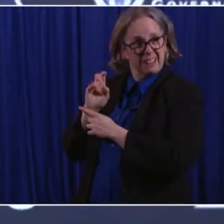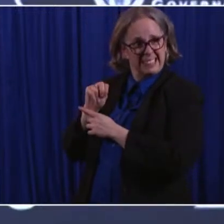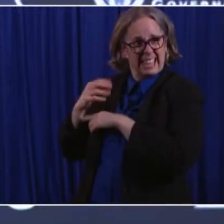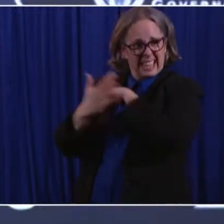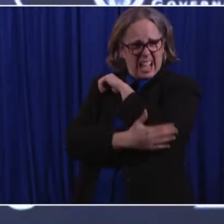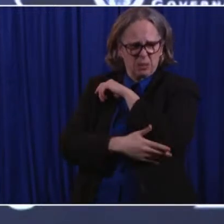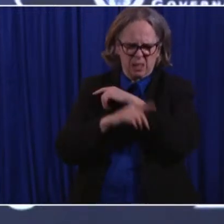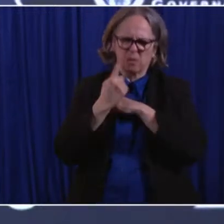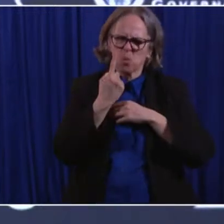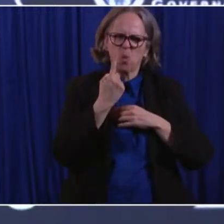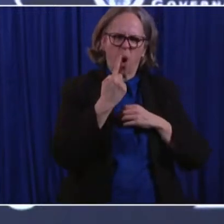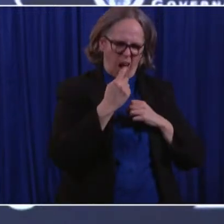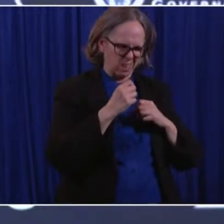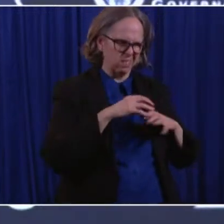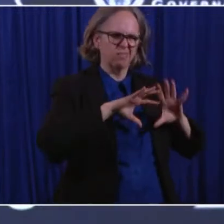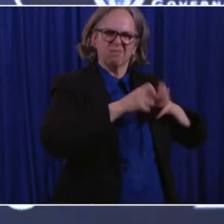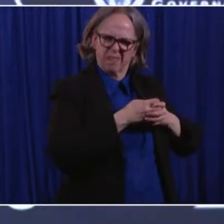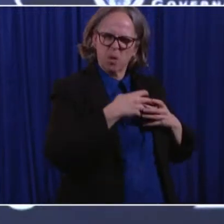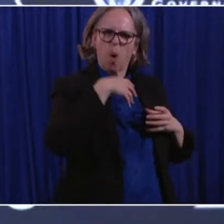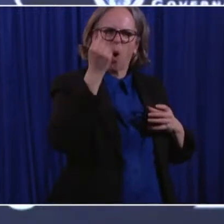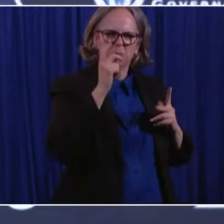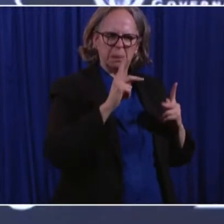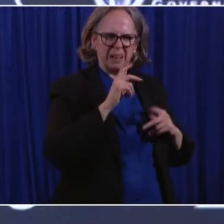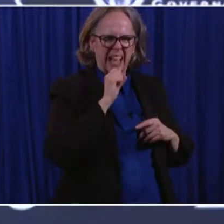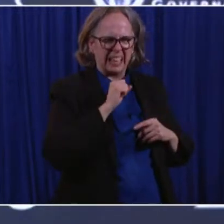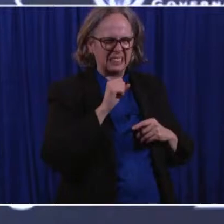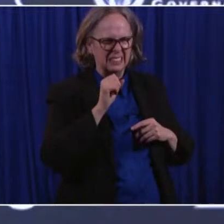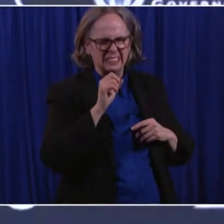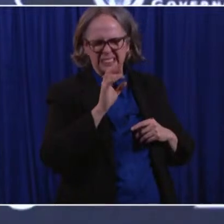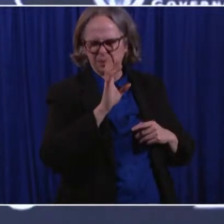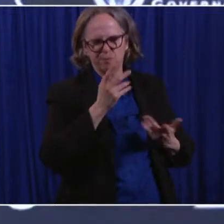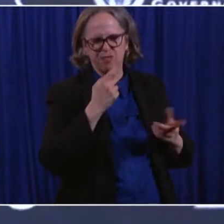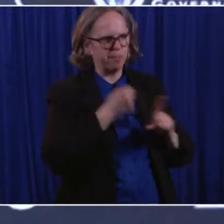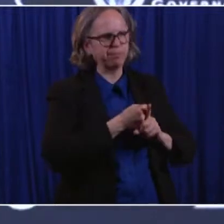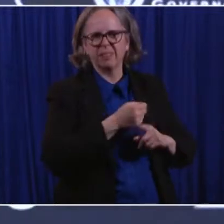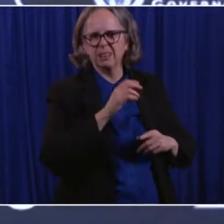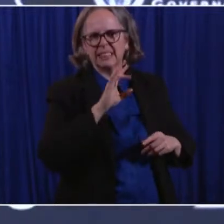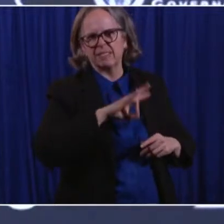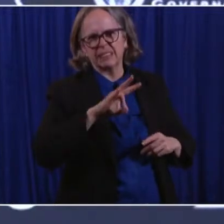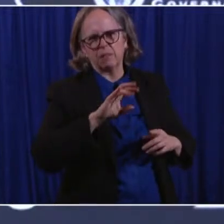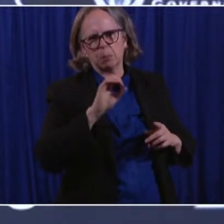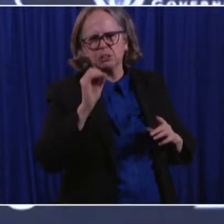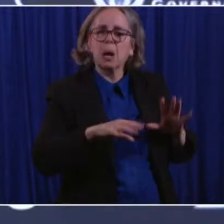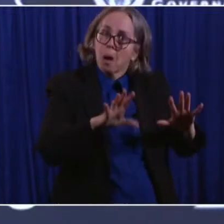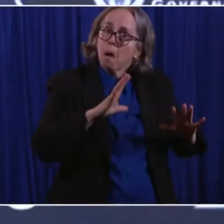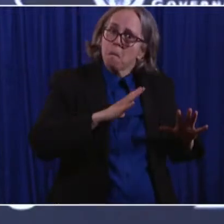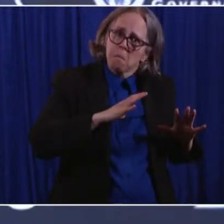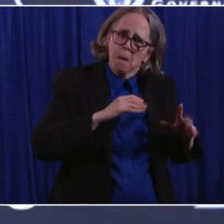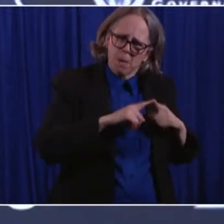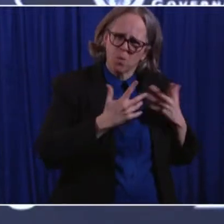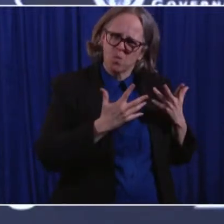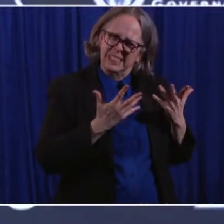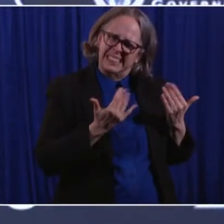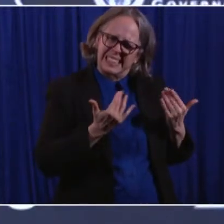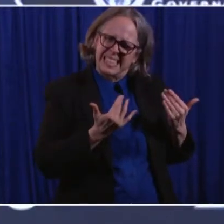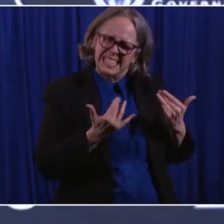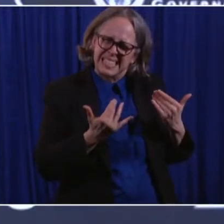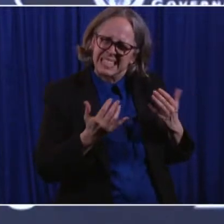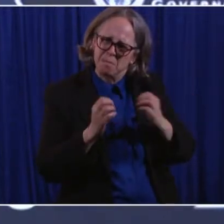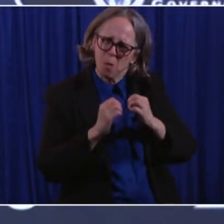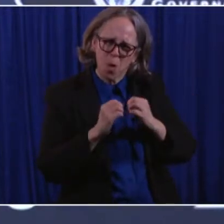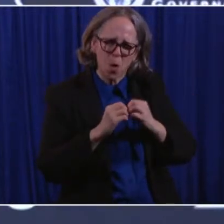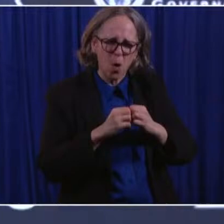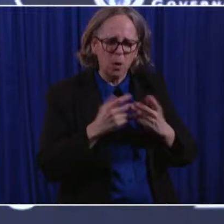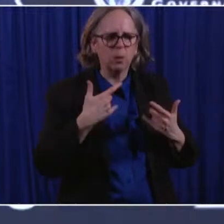point, those have already slowed down. The first older groups have already slowed down appreciably. So the demand from the older groups won't